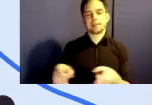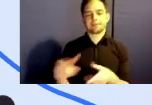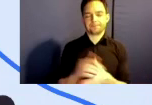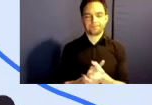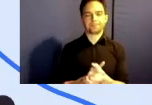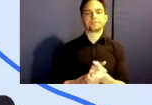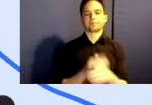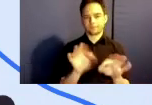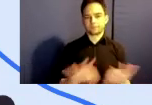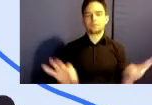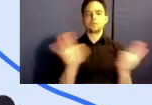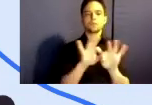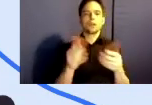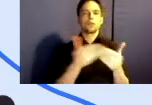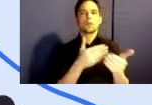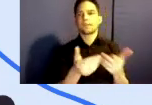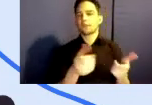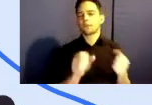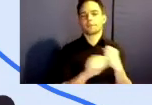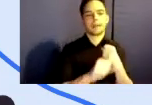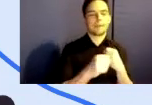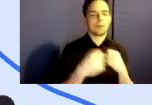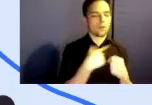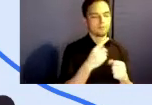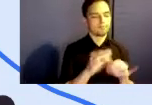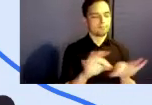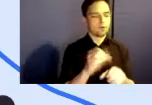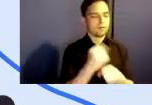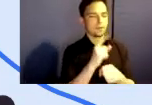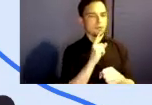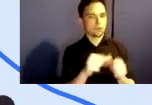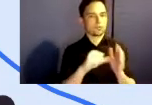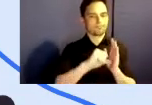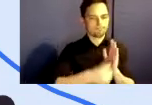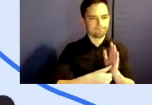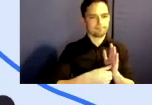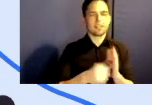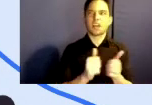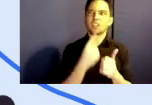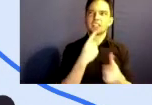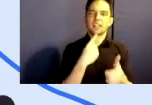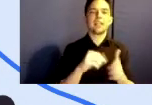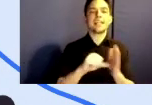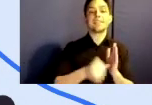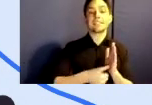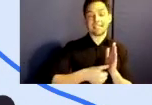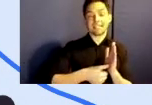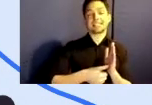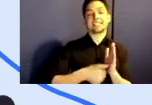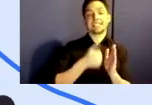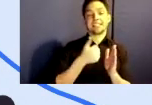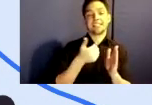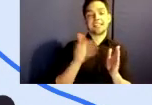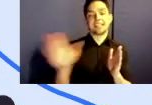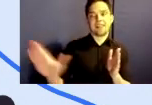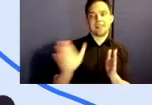important that whatever the campaign, we really make sure that to really, emphasize that it's their right and no one